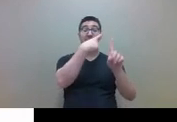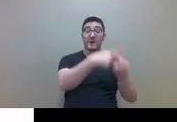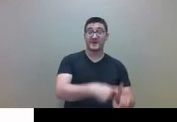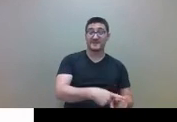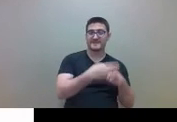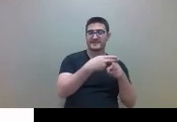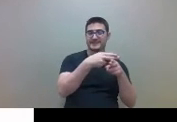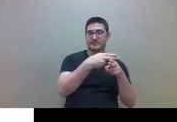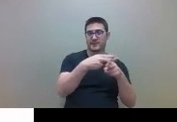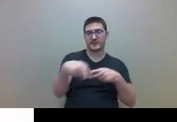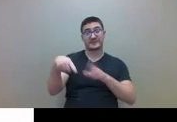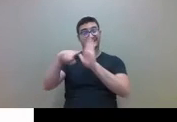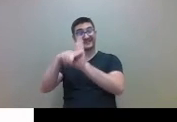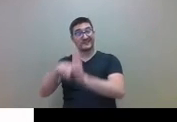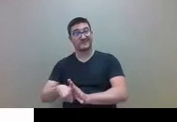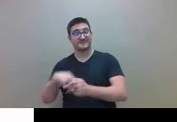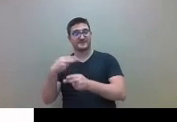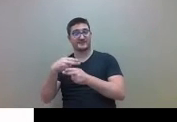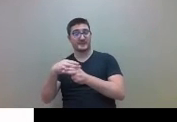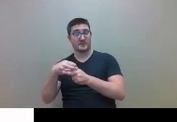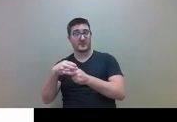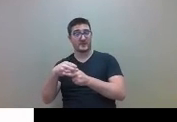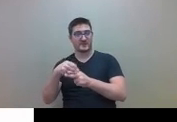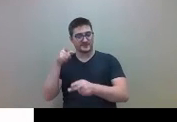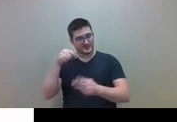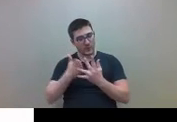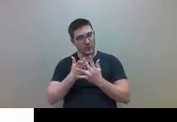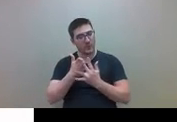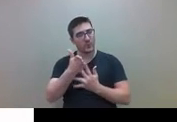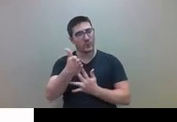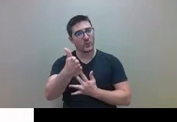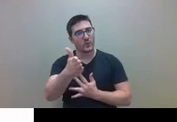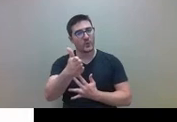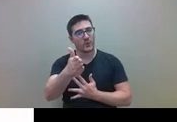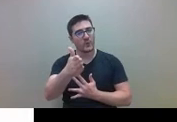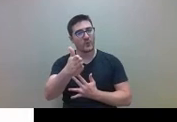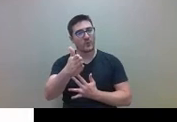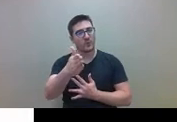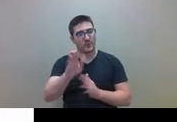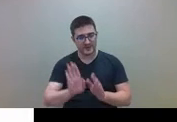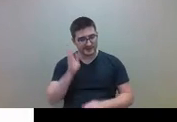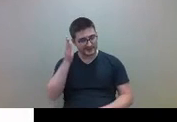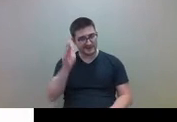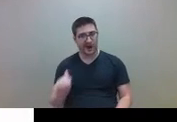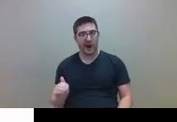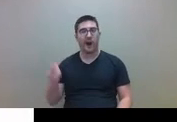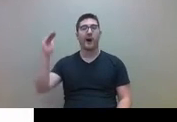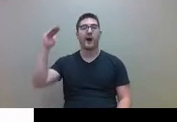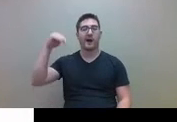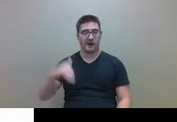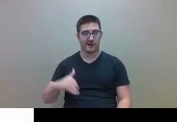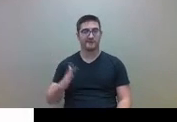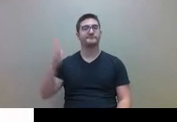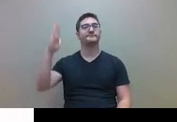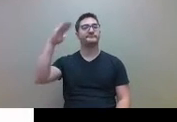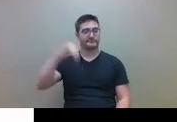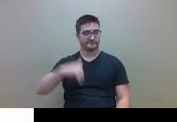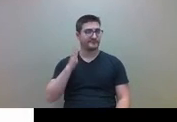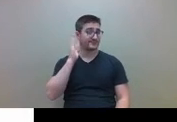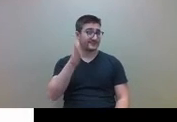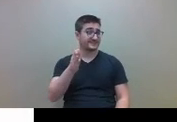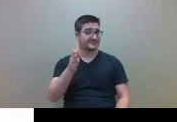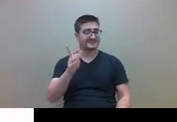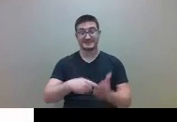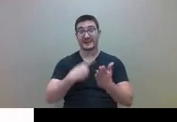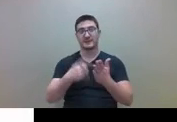temporary. So we just have to ride the wave. I always tell my caregivers, ride the wave. You know, you have some really stressful peaks, but then it